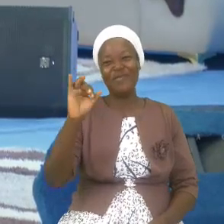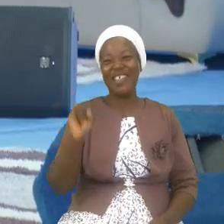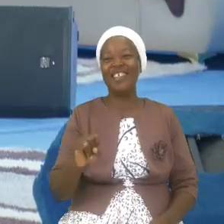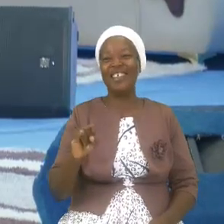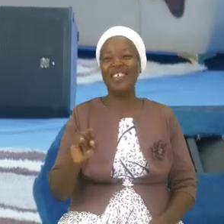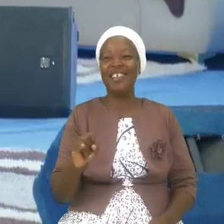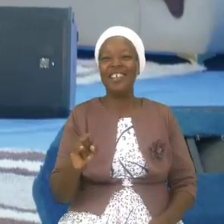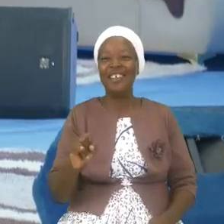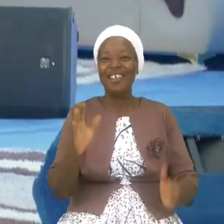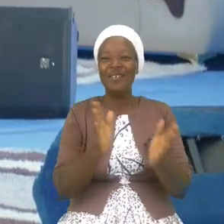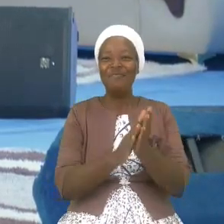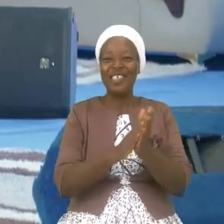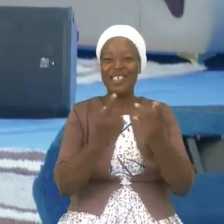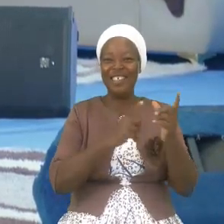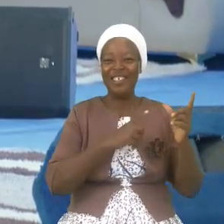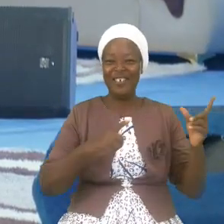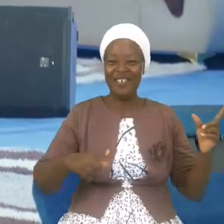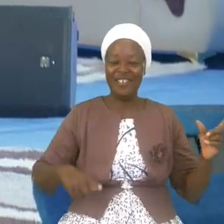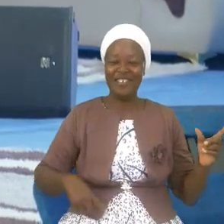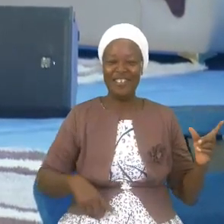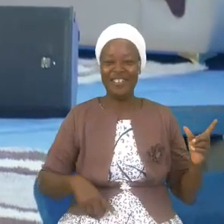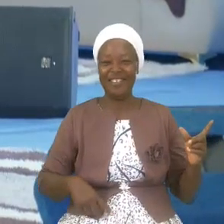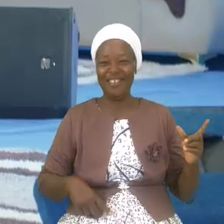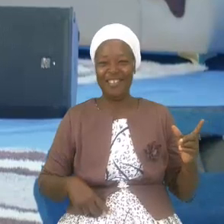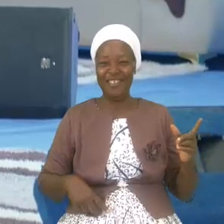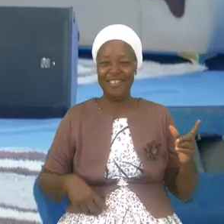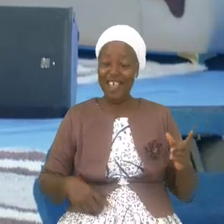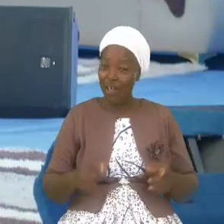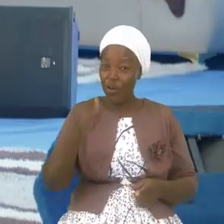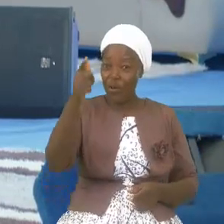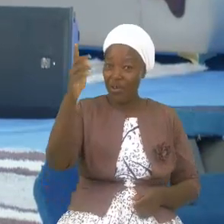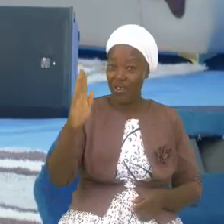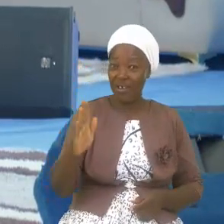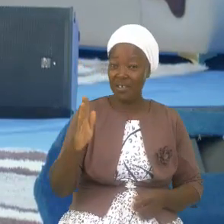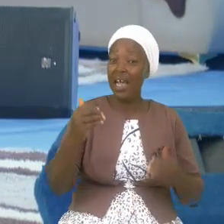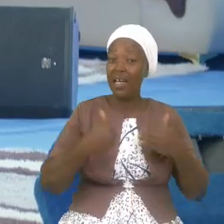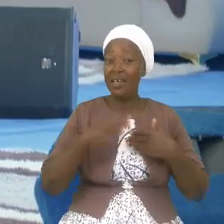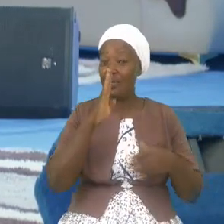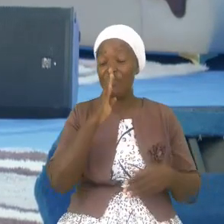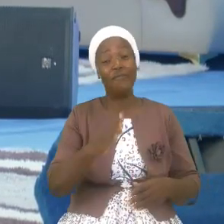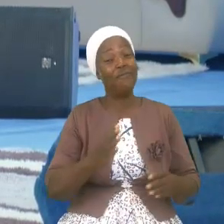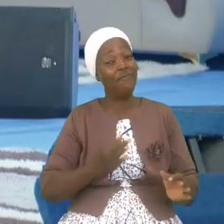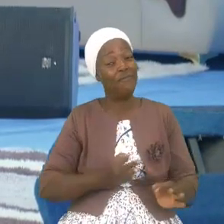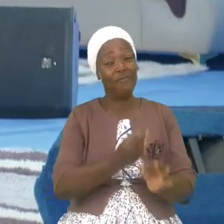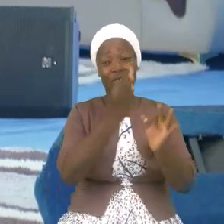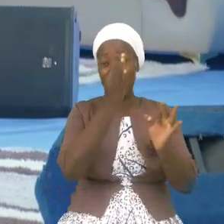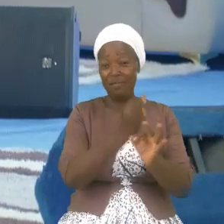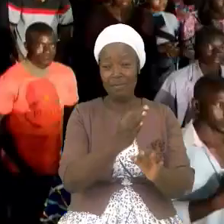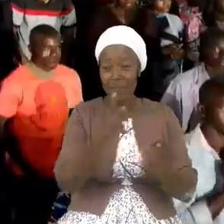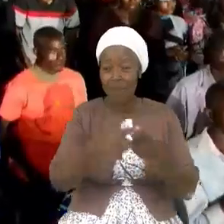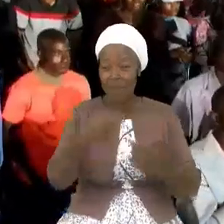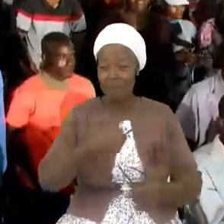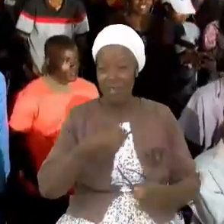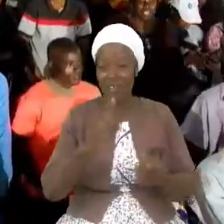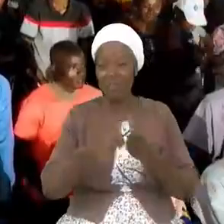God has been faithful to me, to you, and to us all in